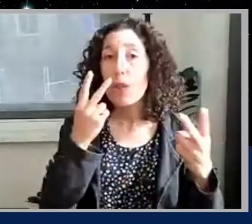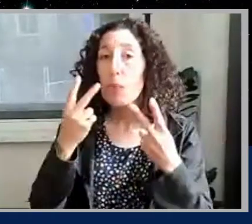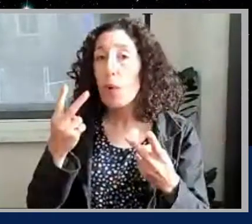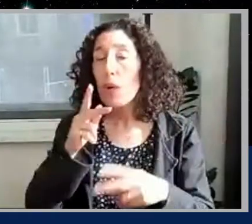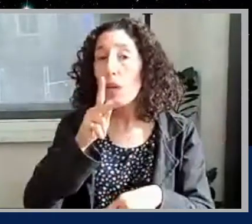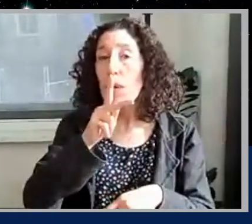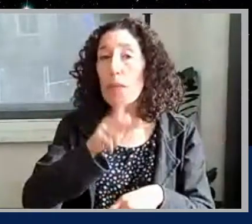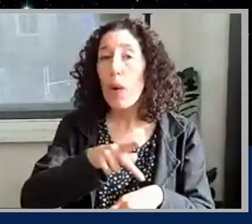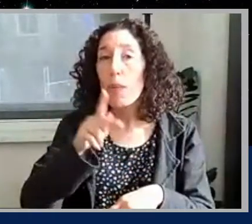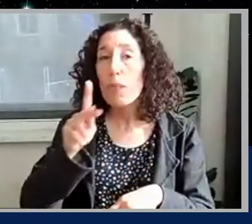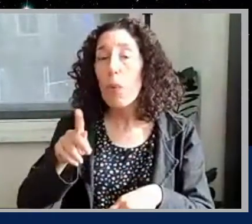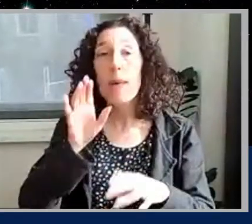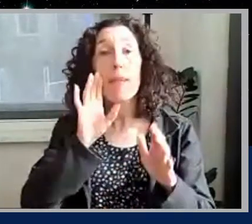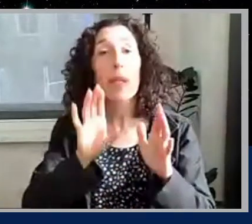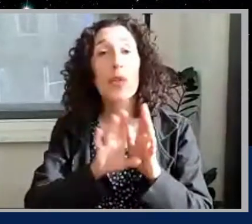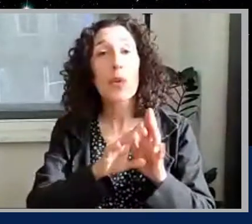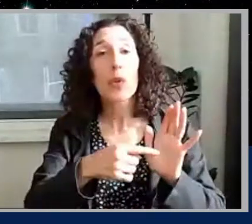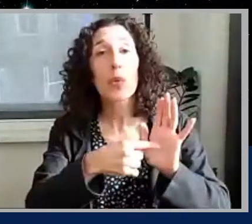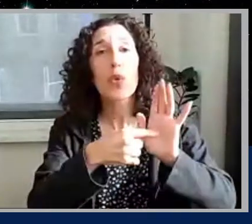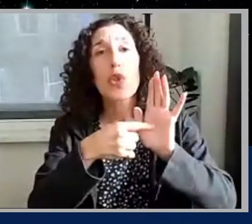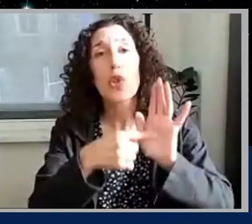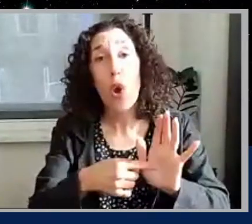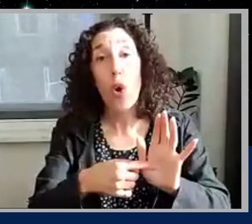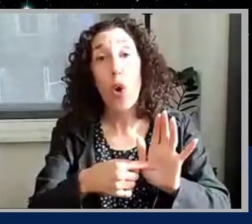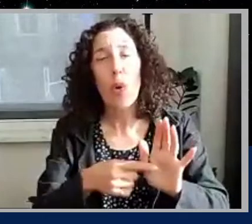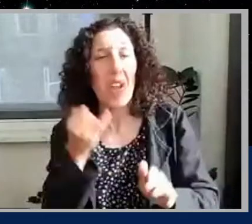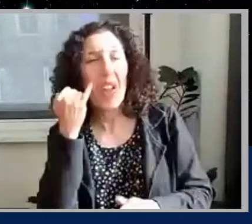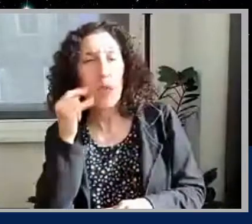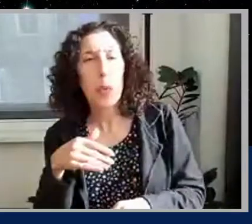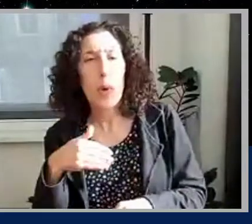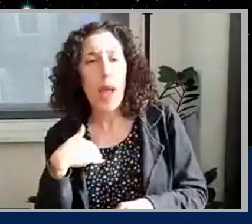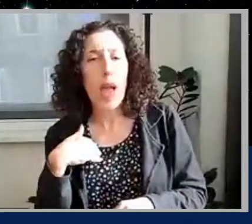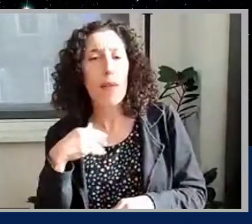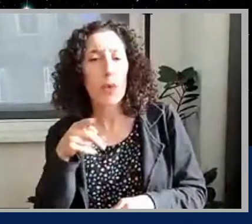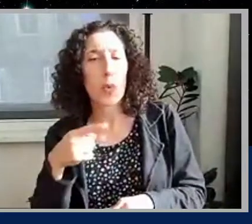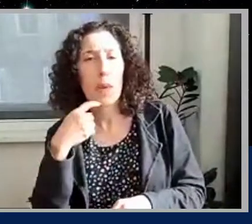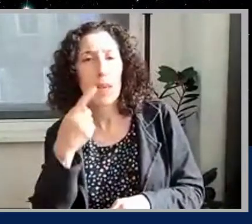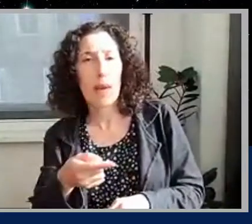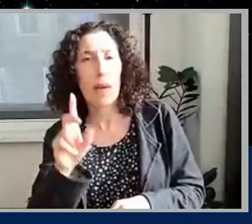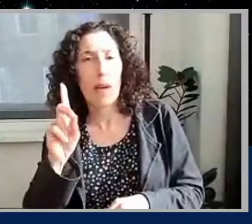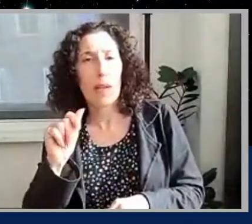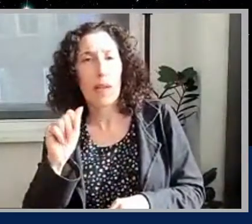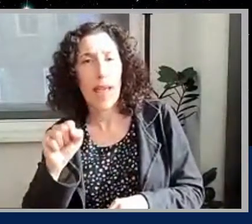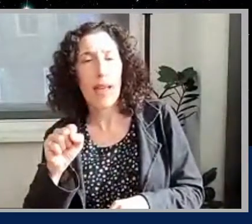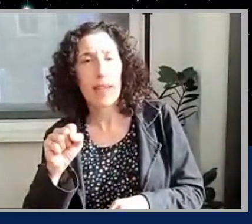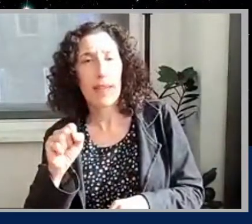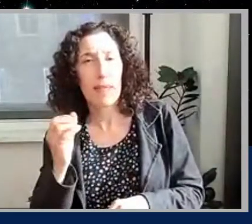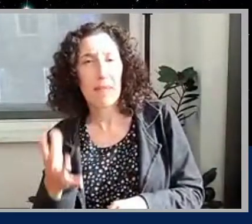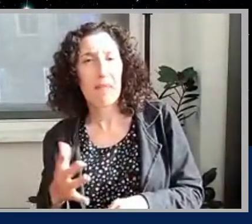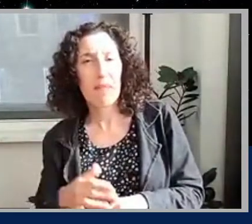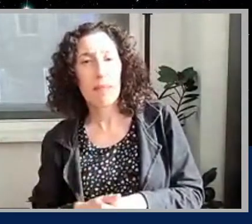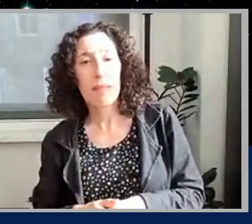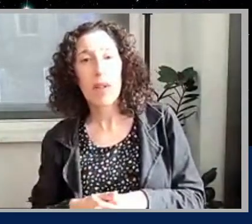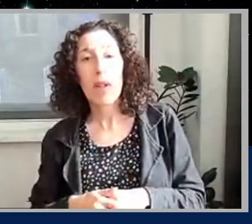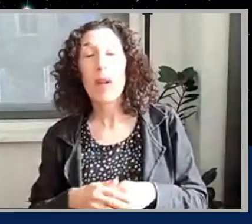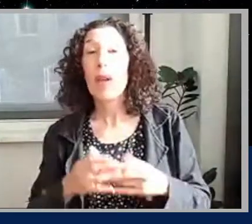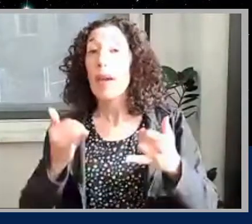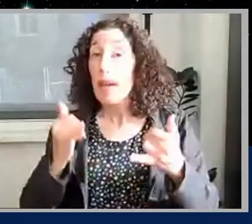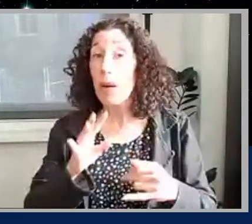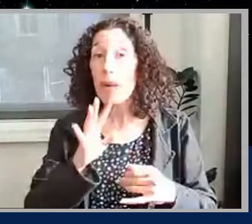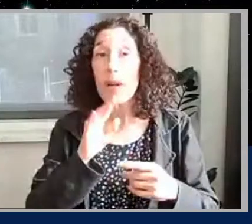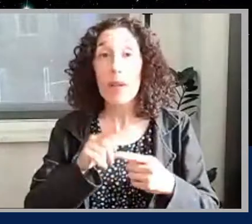speaking of that, Kim, I wanted to ask you more about how you got started in this area I almost think maybe it's a